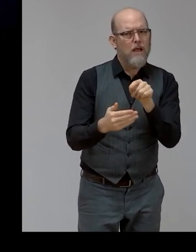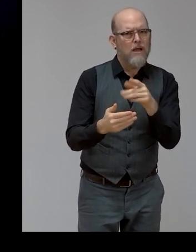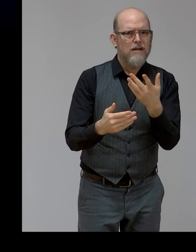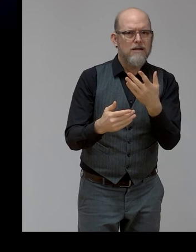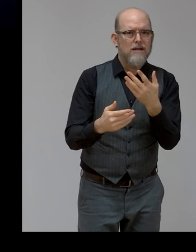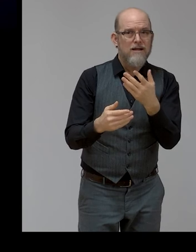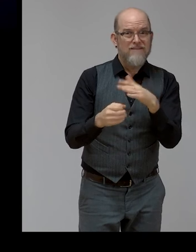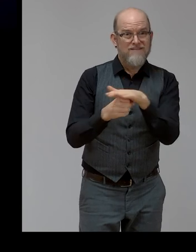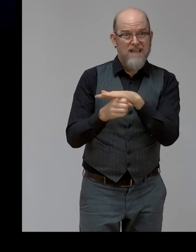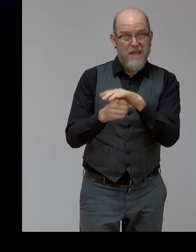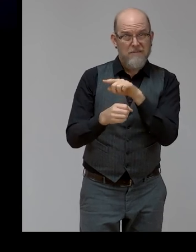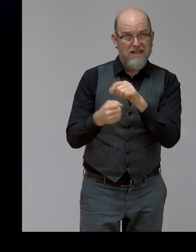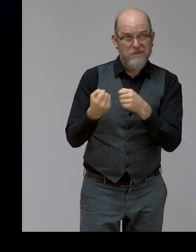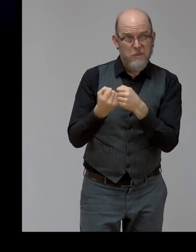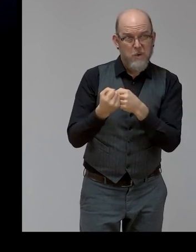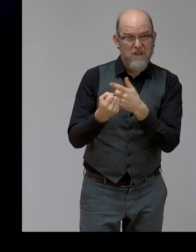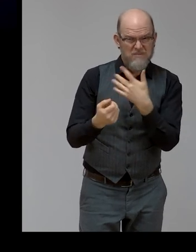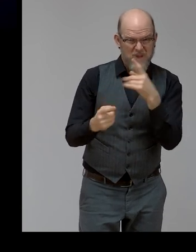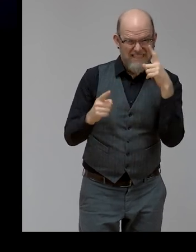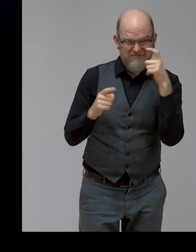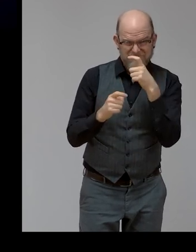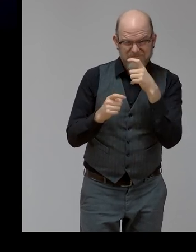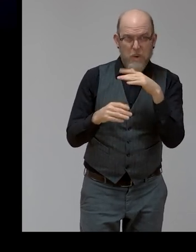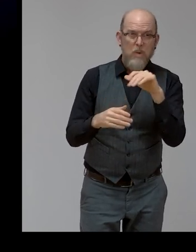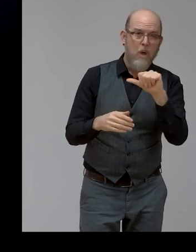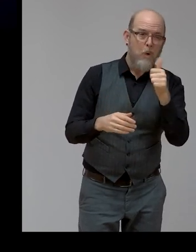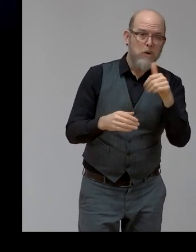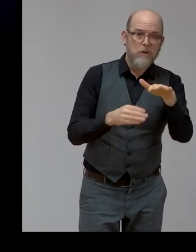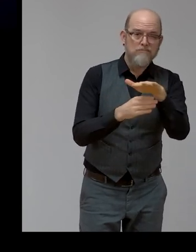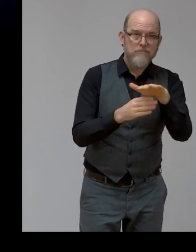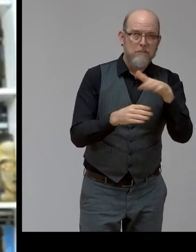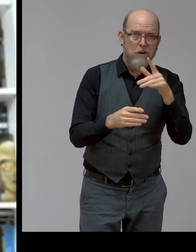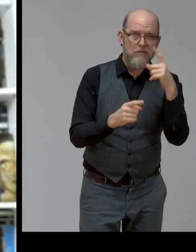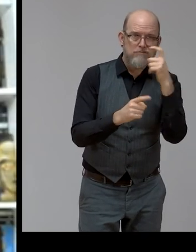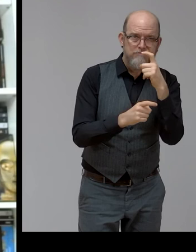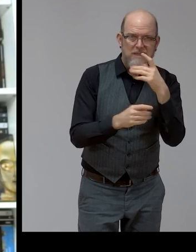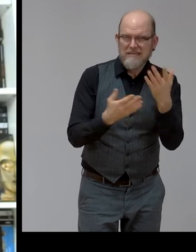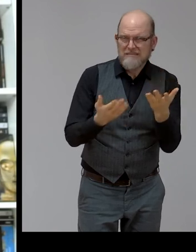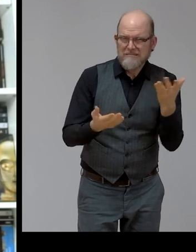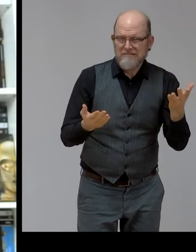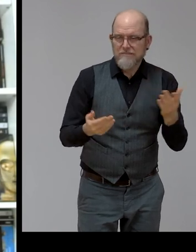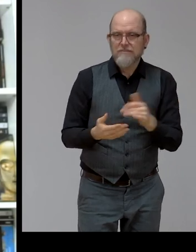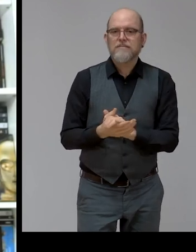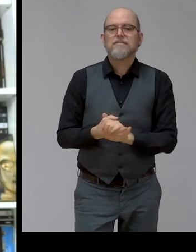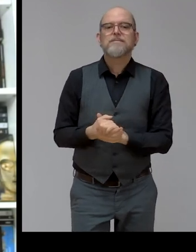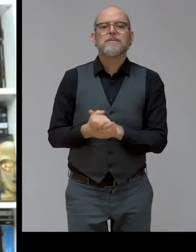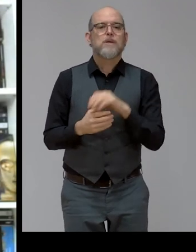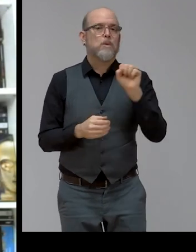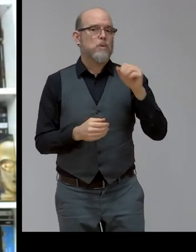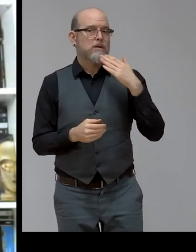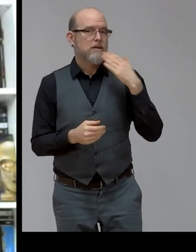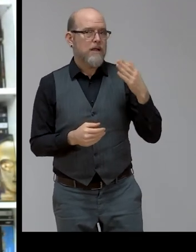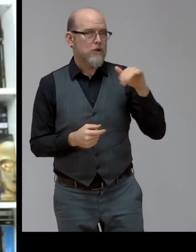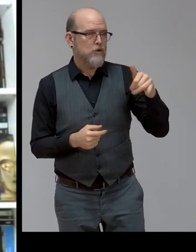support this, or did you see others? Thank you, Joy.